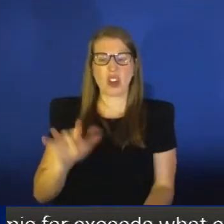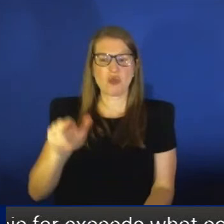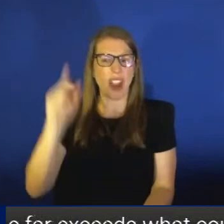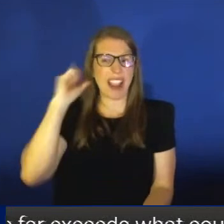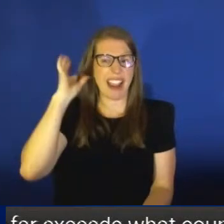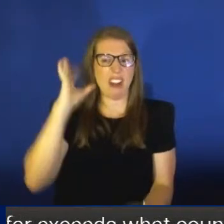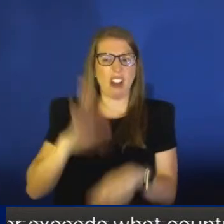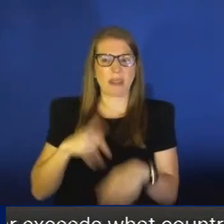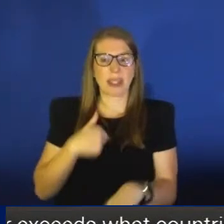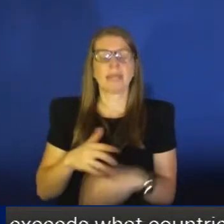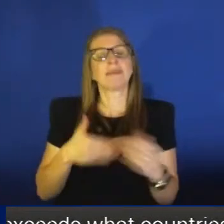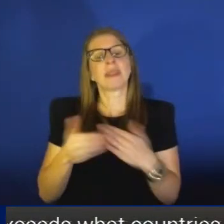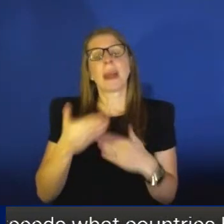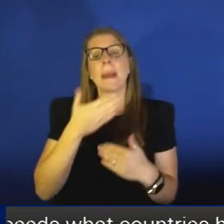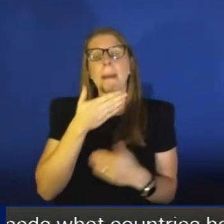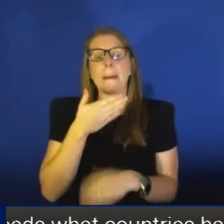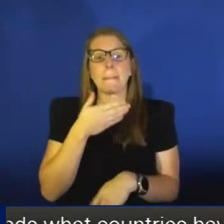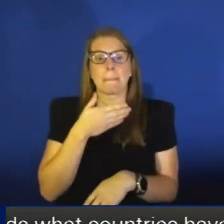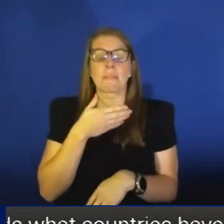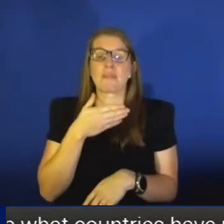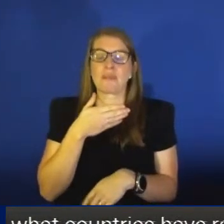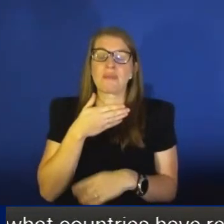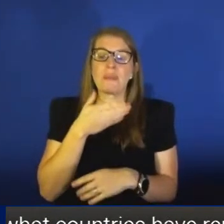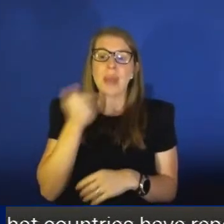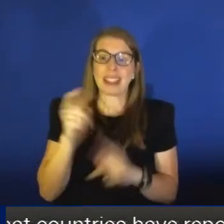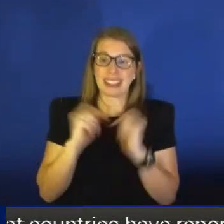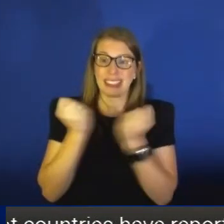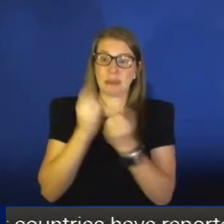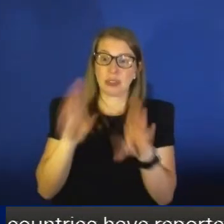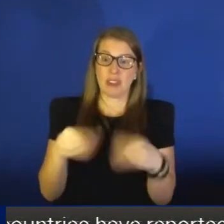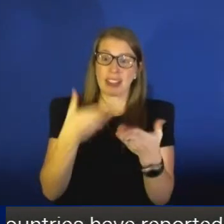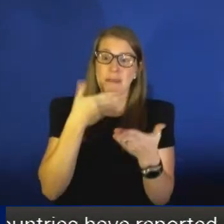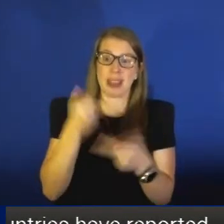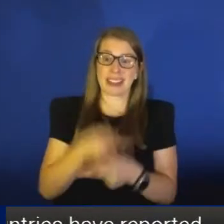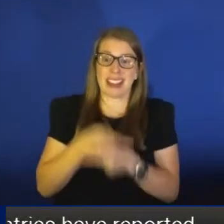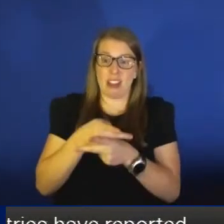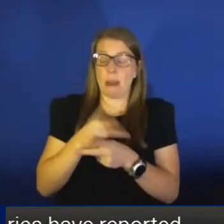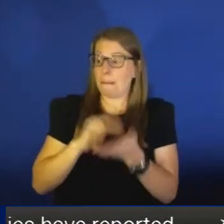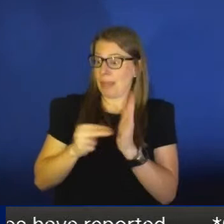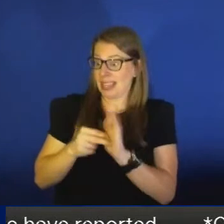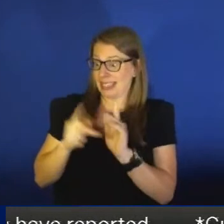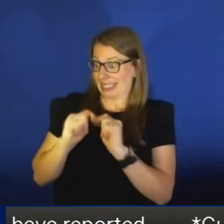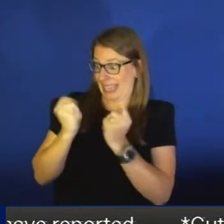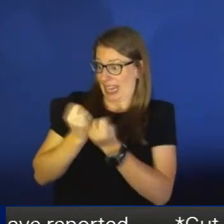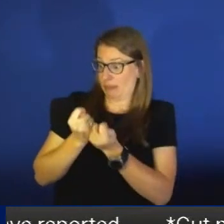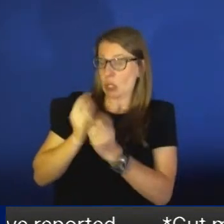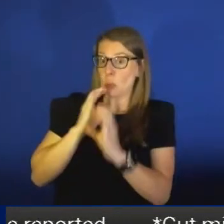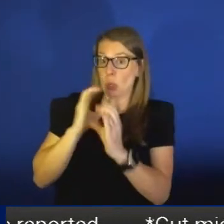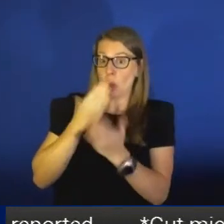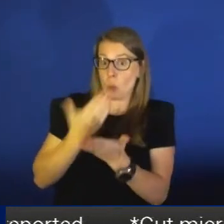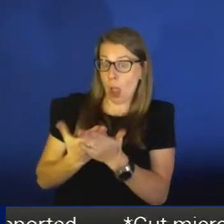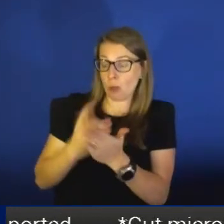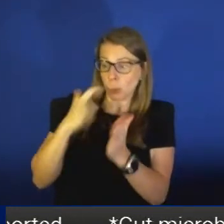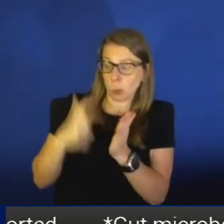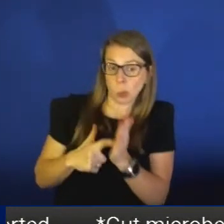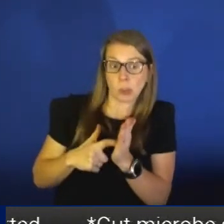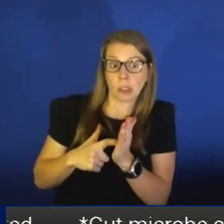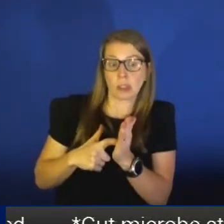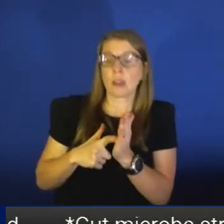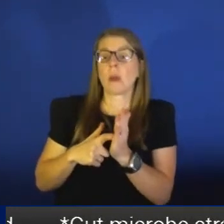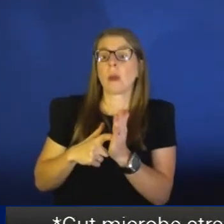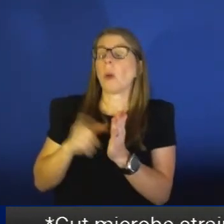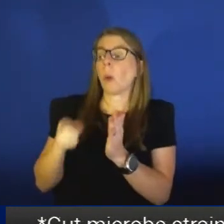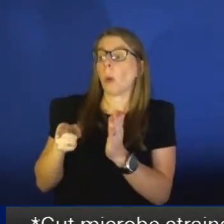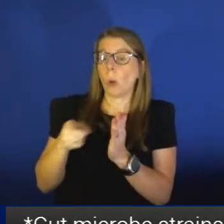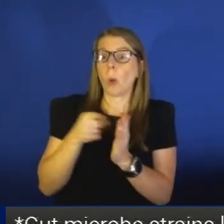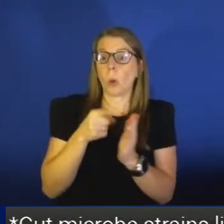day, the best care is delivered by the best team. The best team is the team that can communicate well and recognize how they each have an incredibly important role